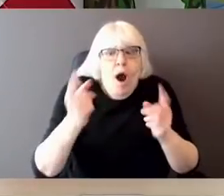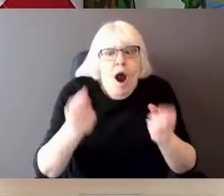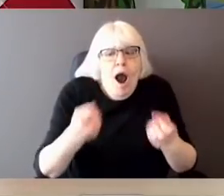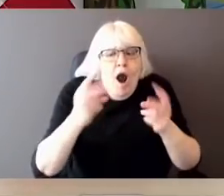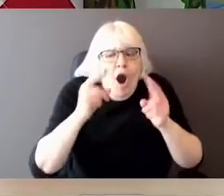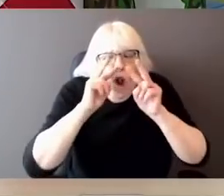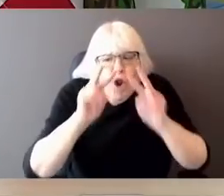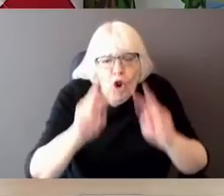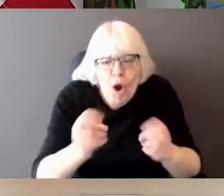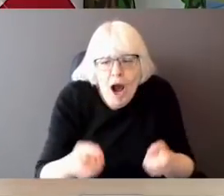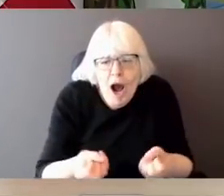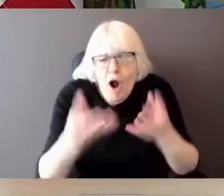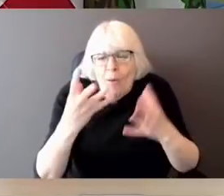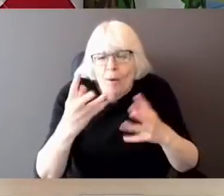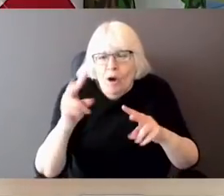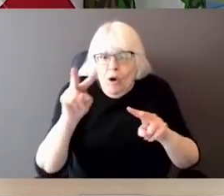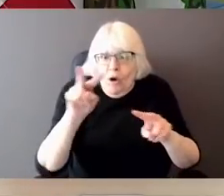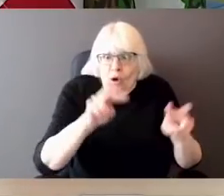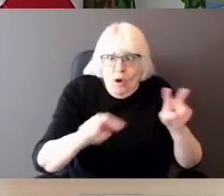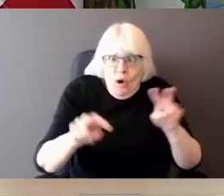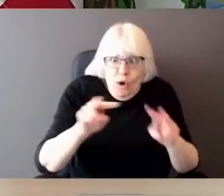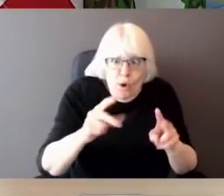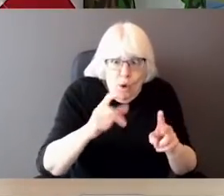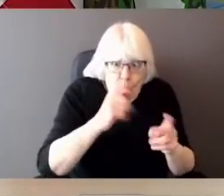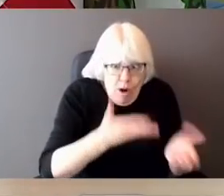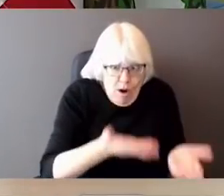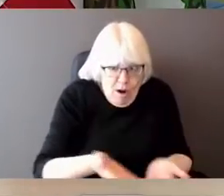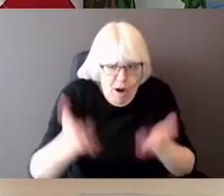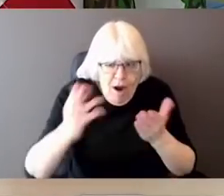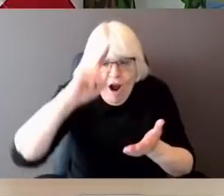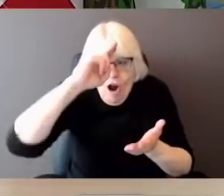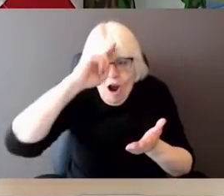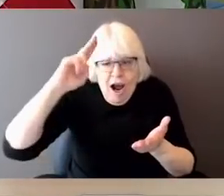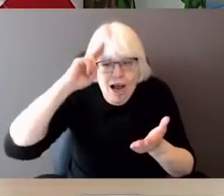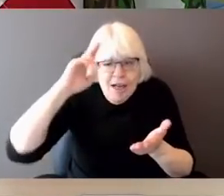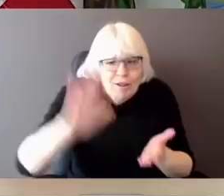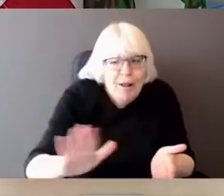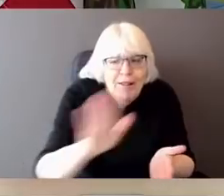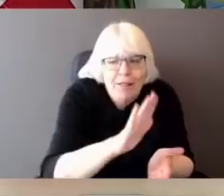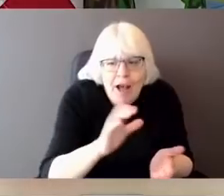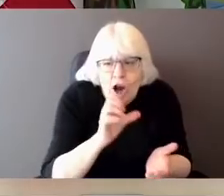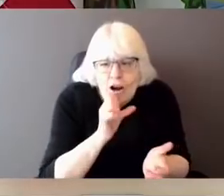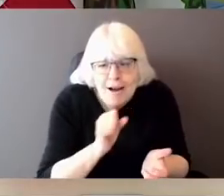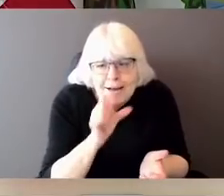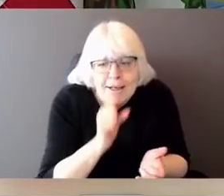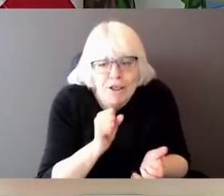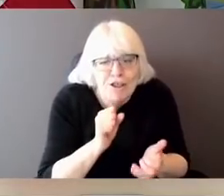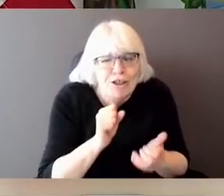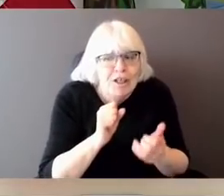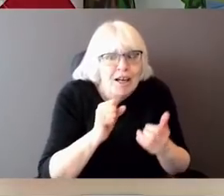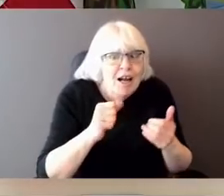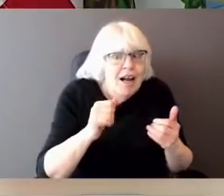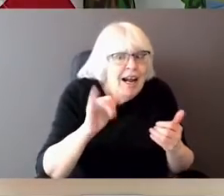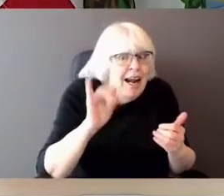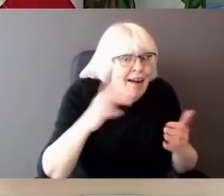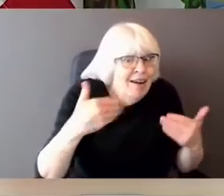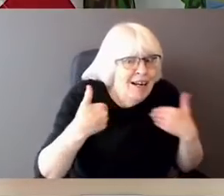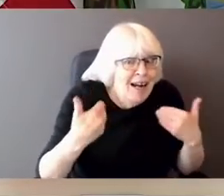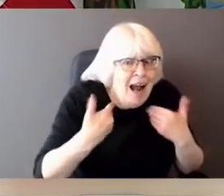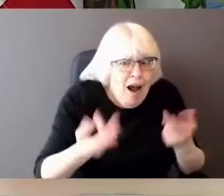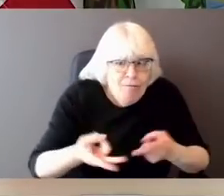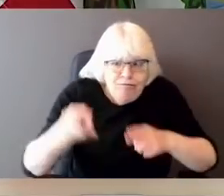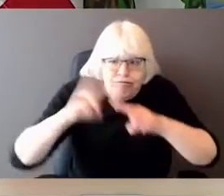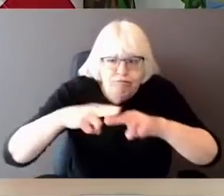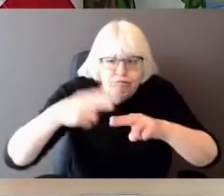those hospitalizations. So looking for, any sign of more severe outcomes among younger individuals, especially thinking about